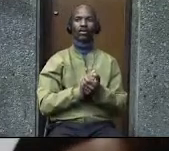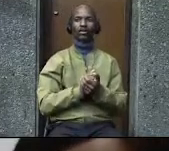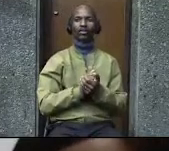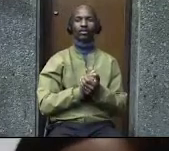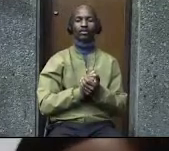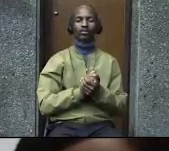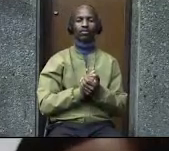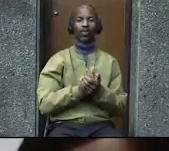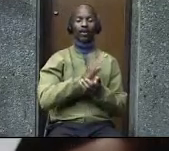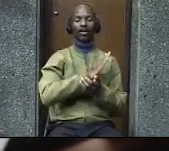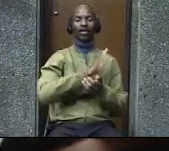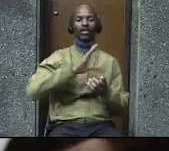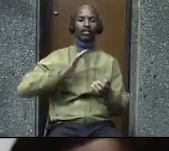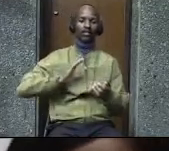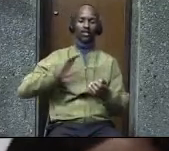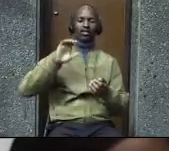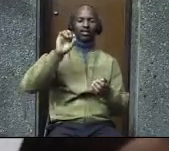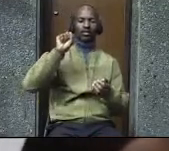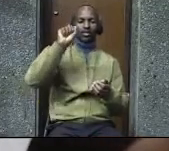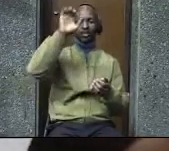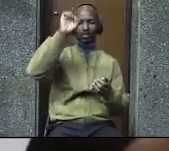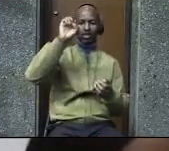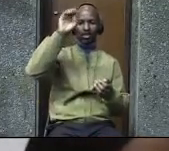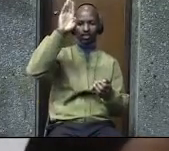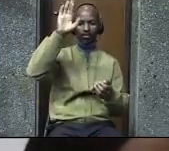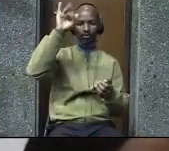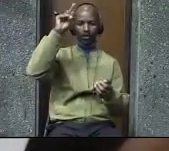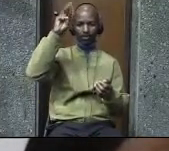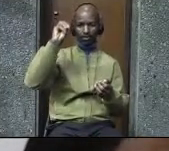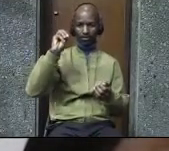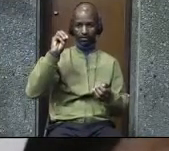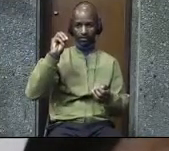And Councillor Seybrand.